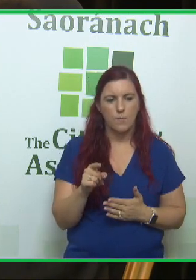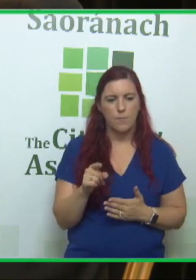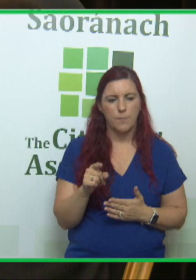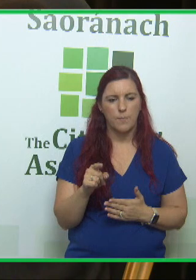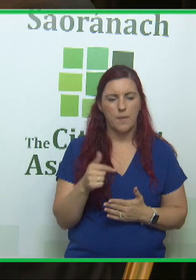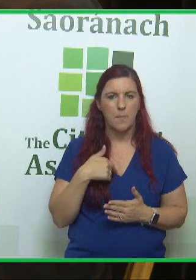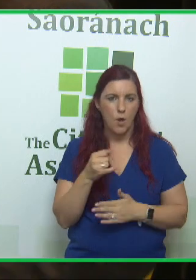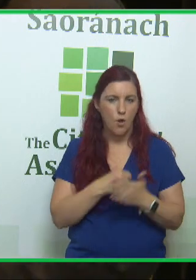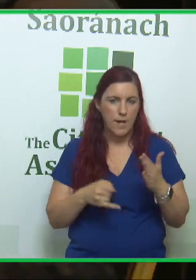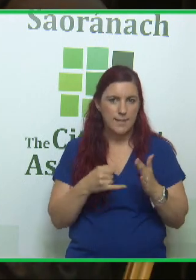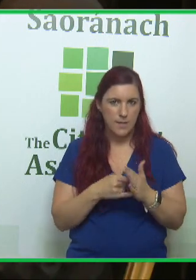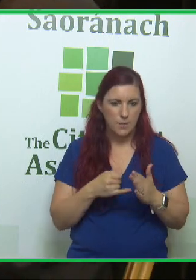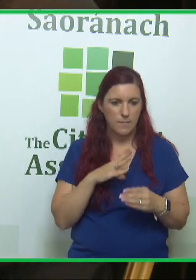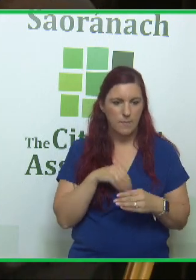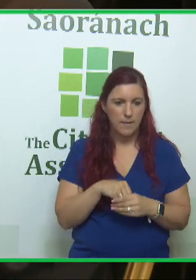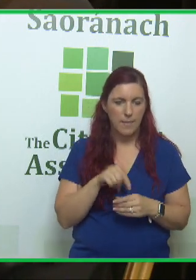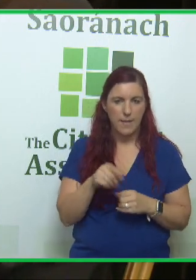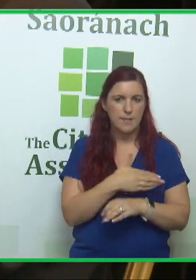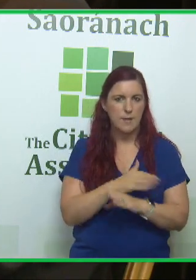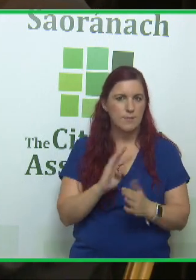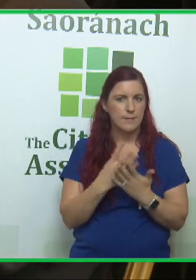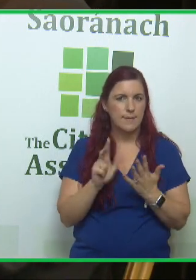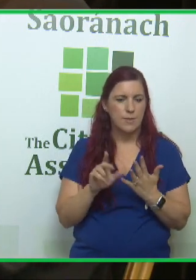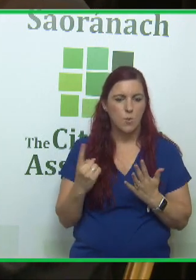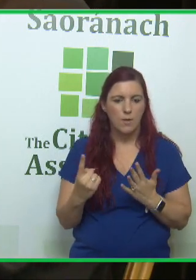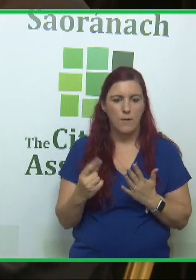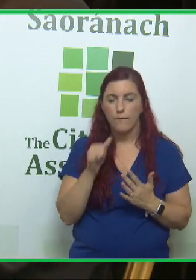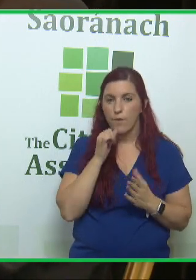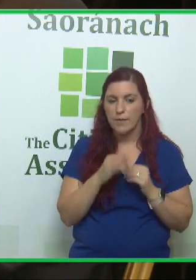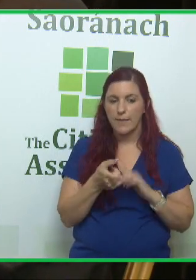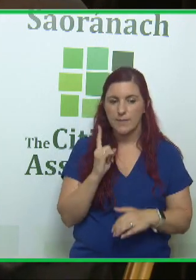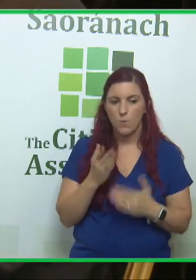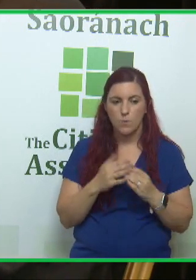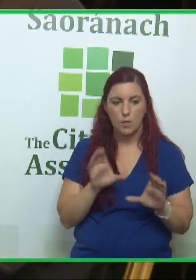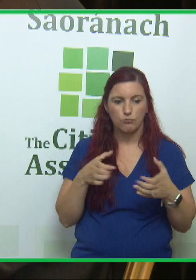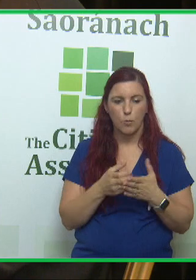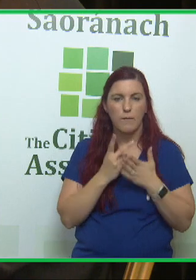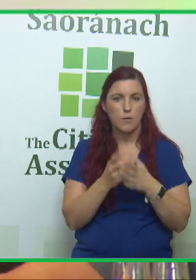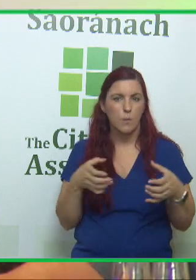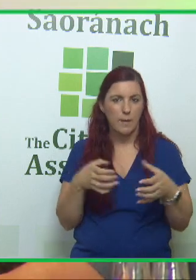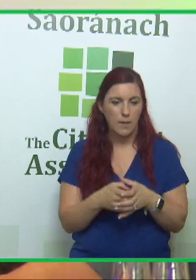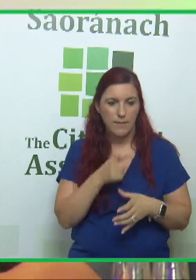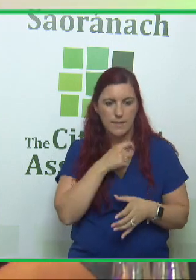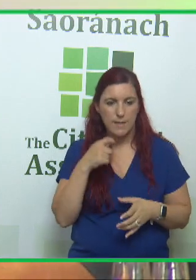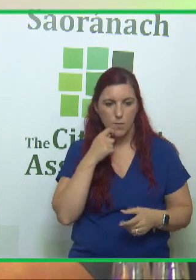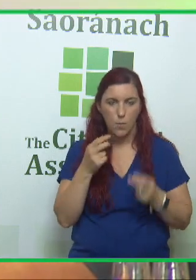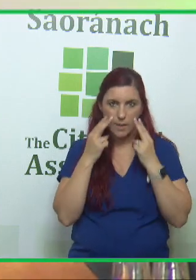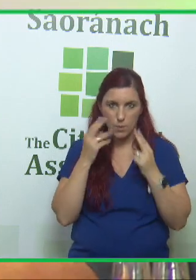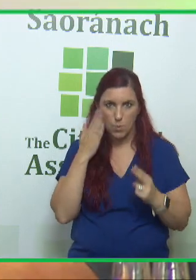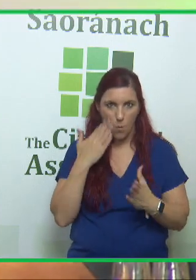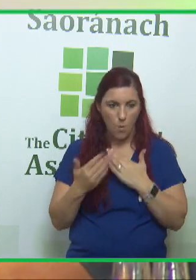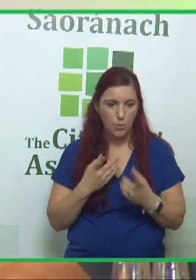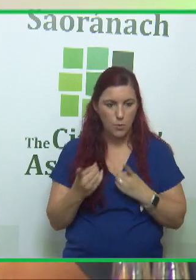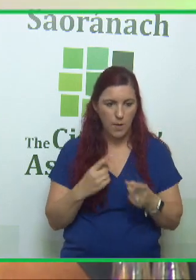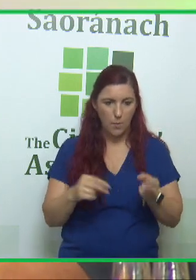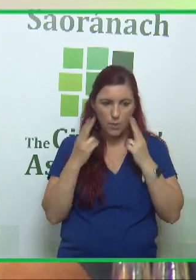of, the Ballymena Youth Action Project, it started in 1981. The very first thing they did was, the group of volunteers who came together was, they said, we need to know what we're doing and